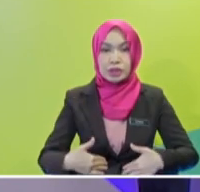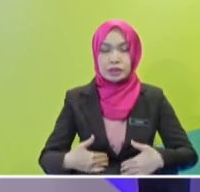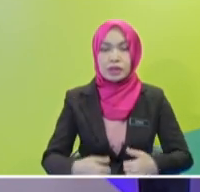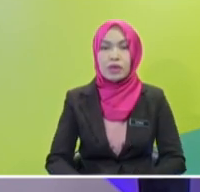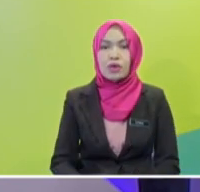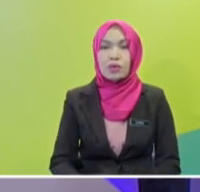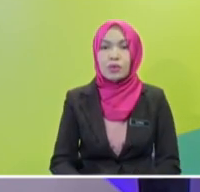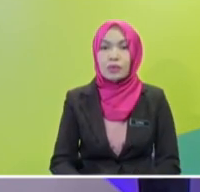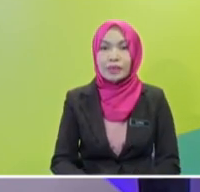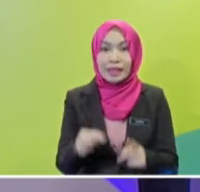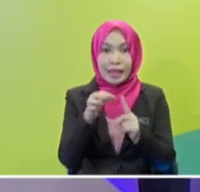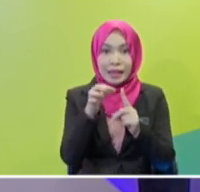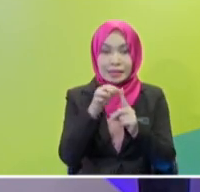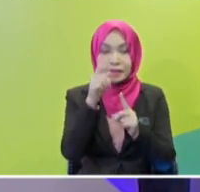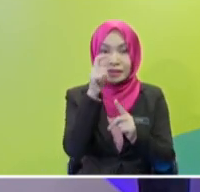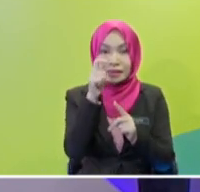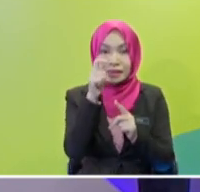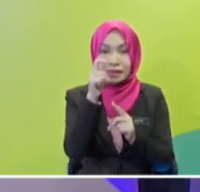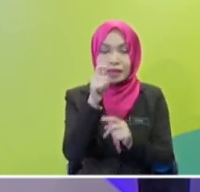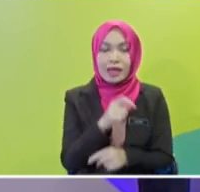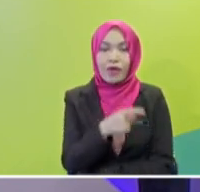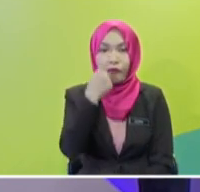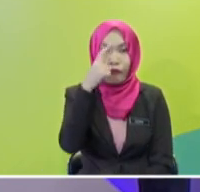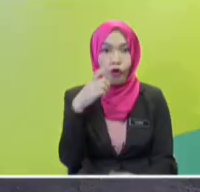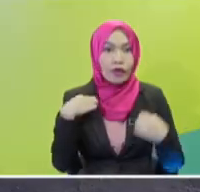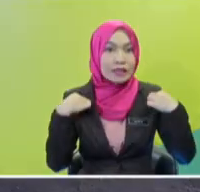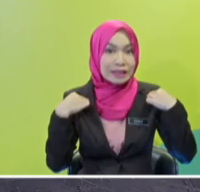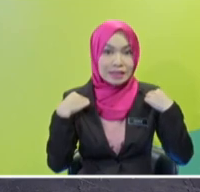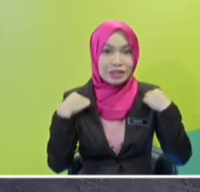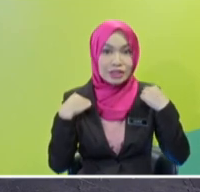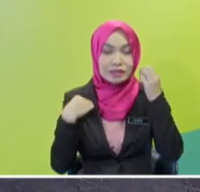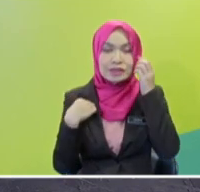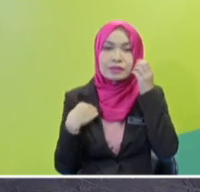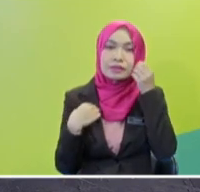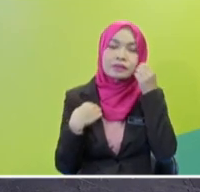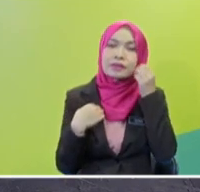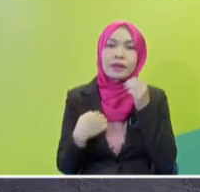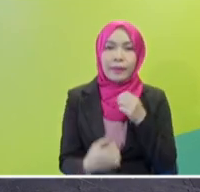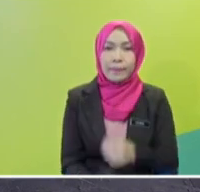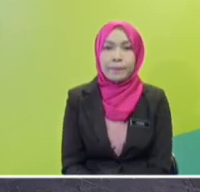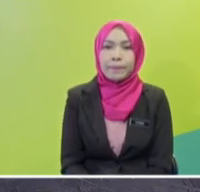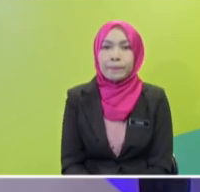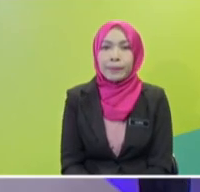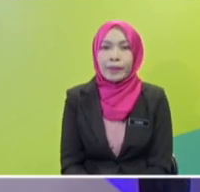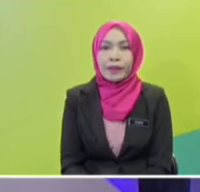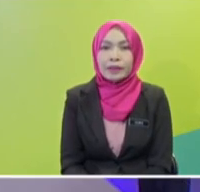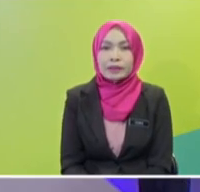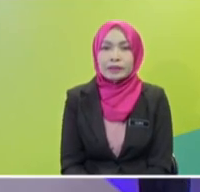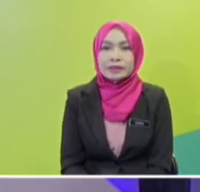T. T. T for T-shirts. And how do we pronounce that?